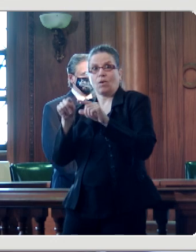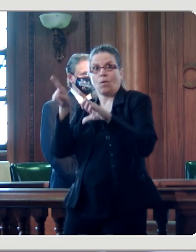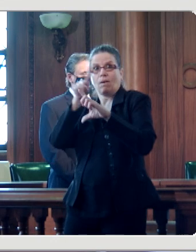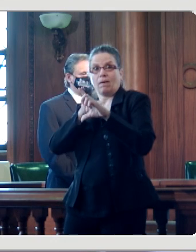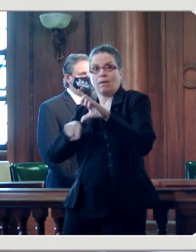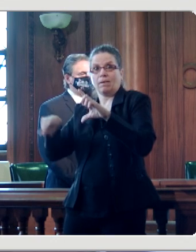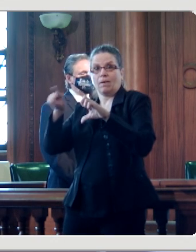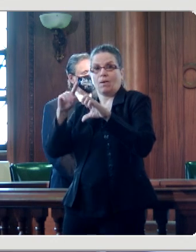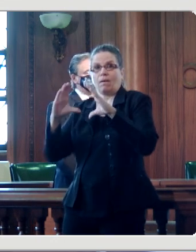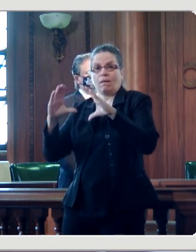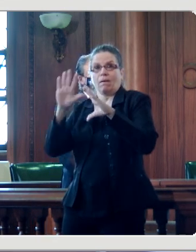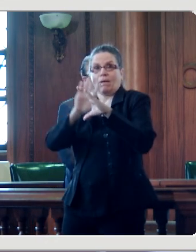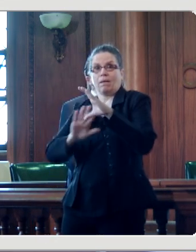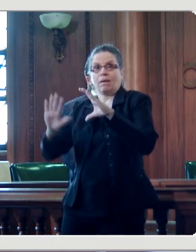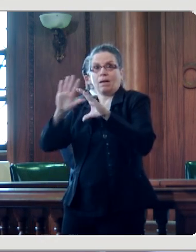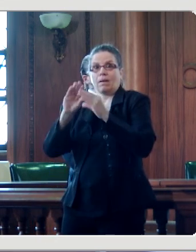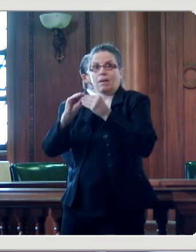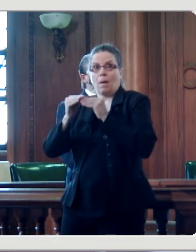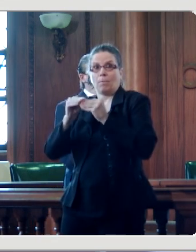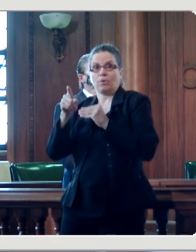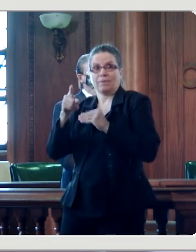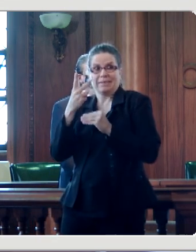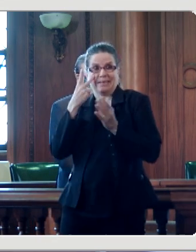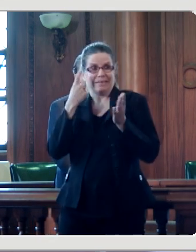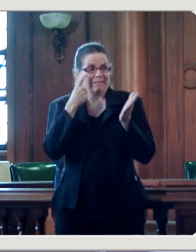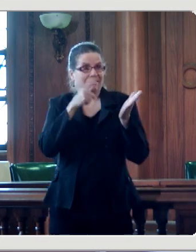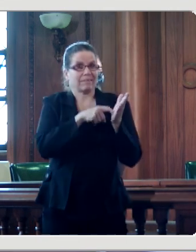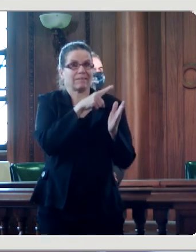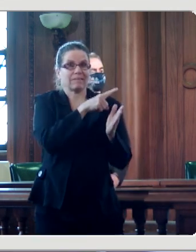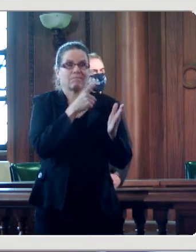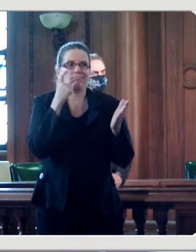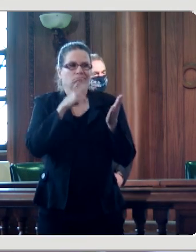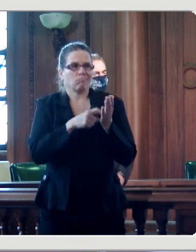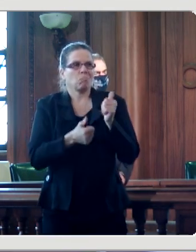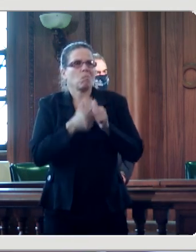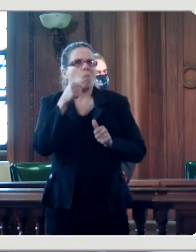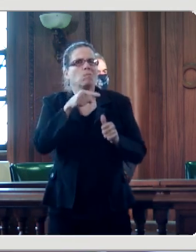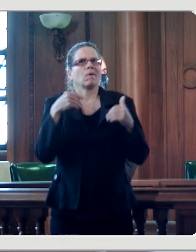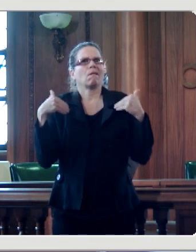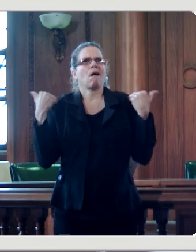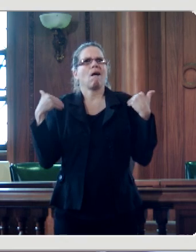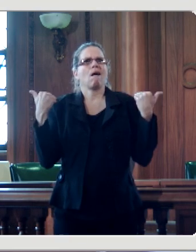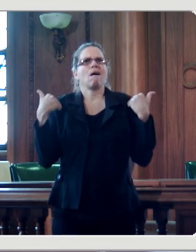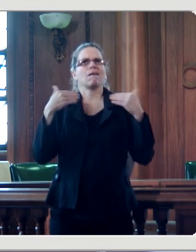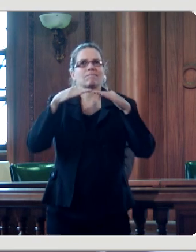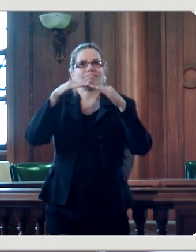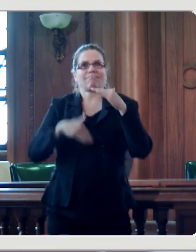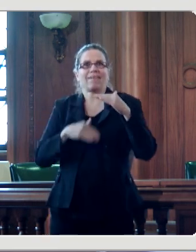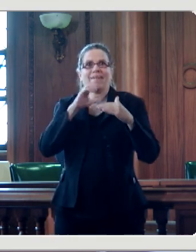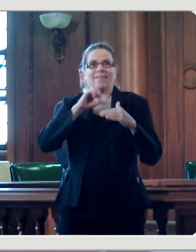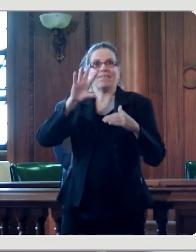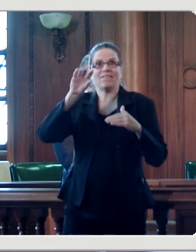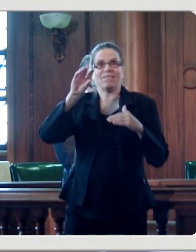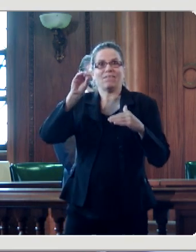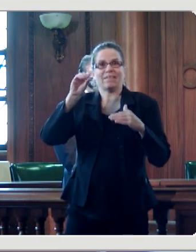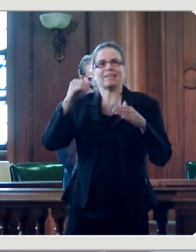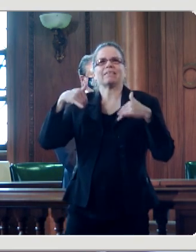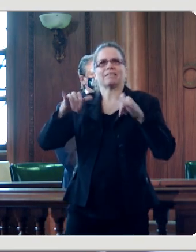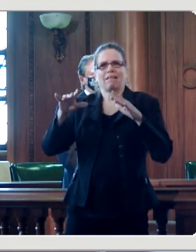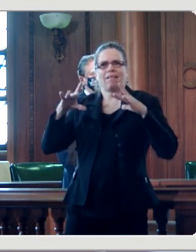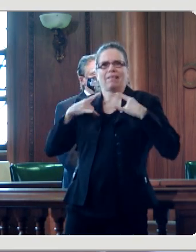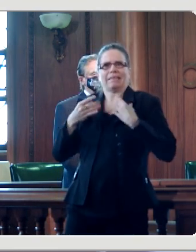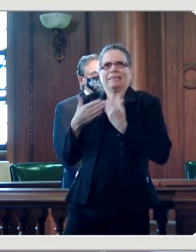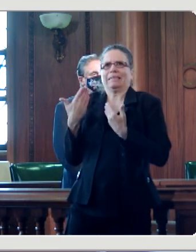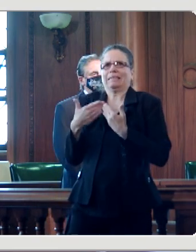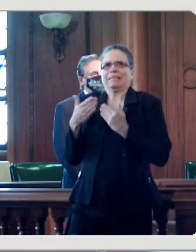but particularly we still continue to see that under 50 age group as being the primary group where we